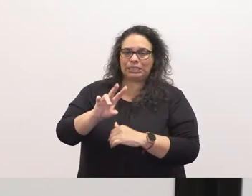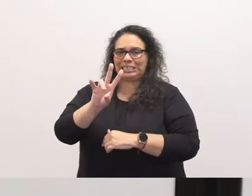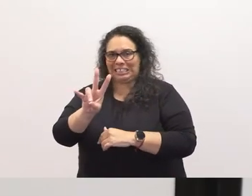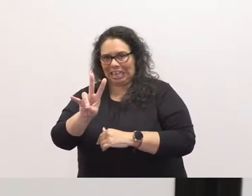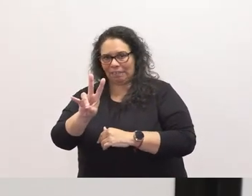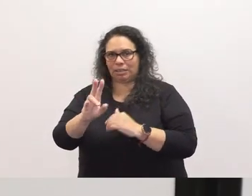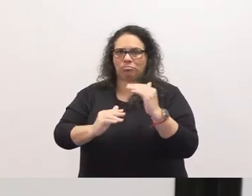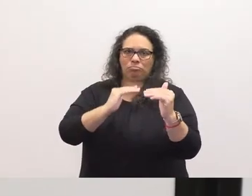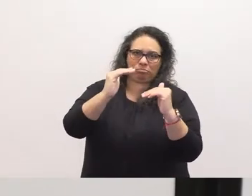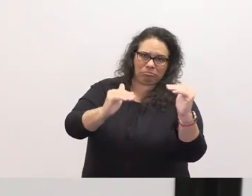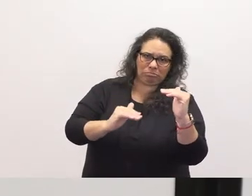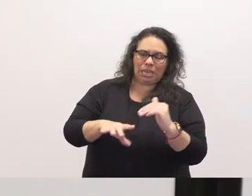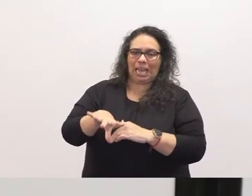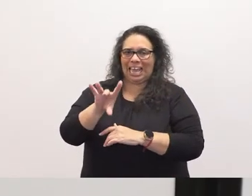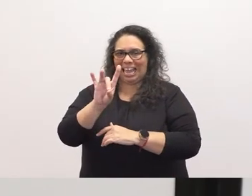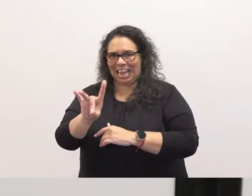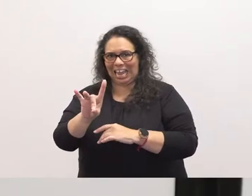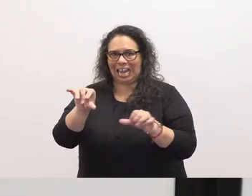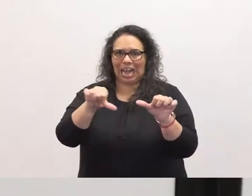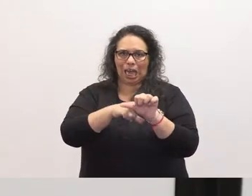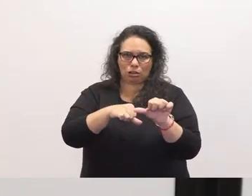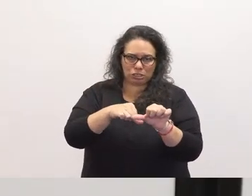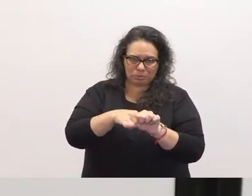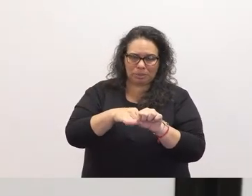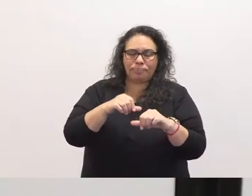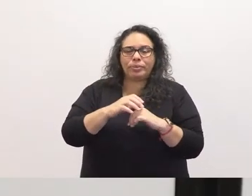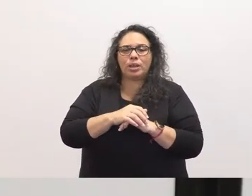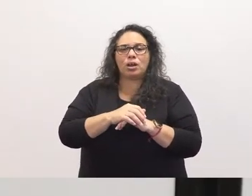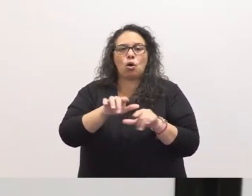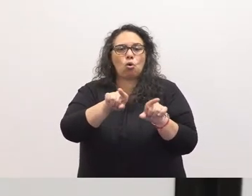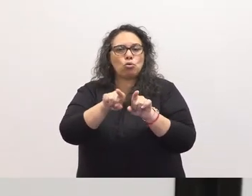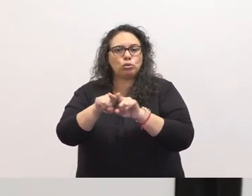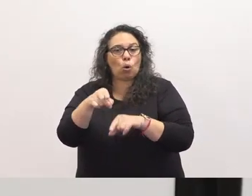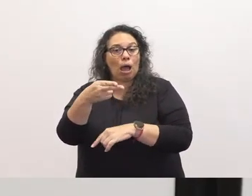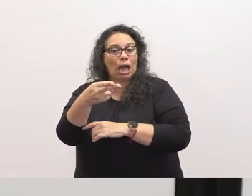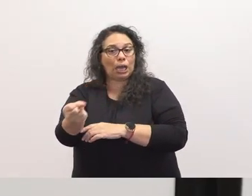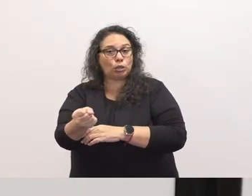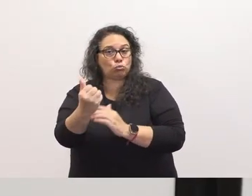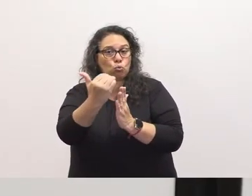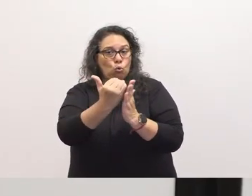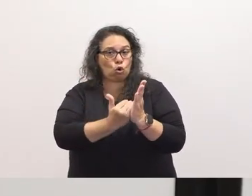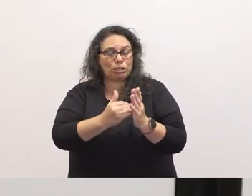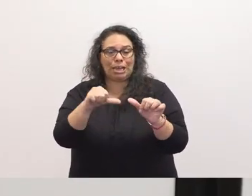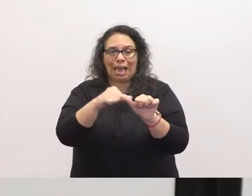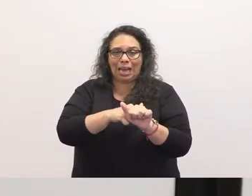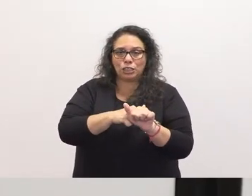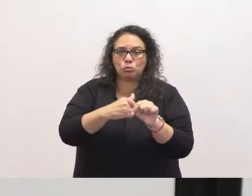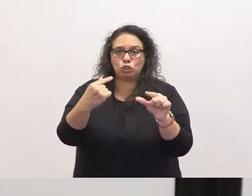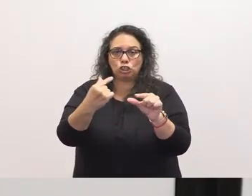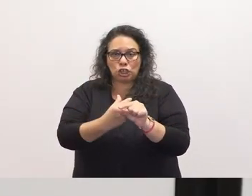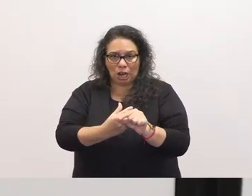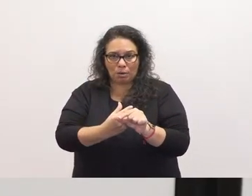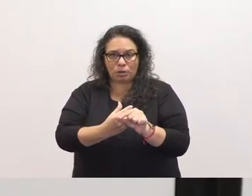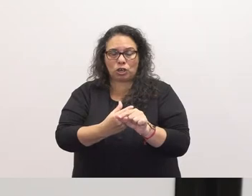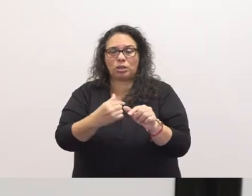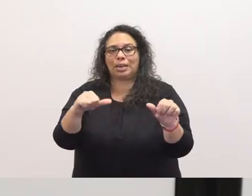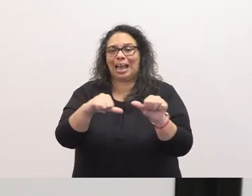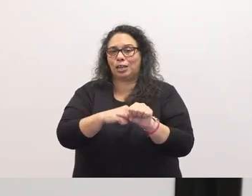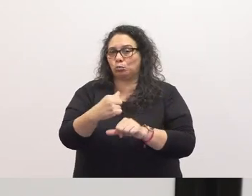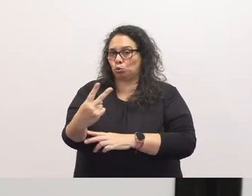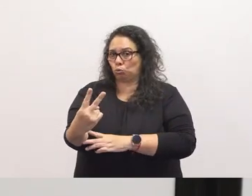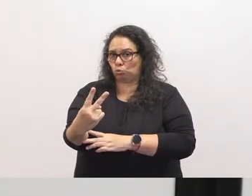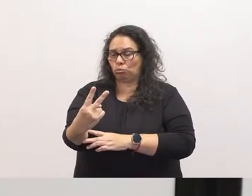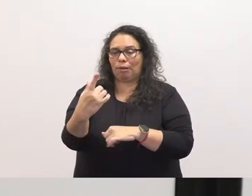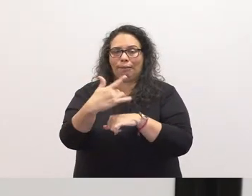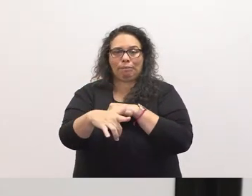7 Accelerated, Math 8, and Algebra, as well as high school courses, Algebra, Geometry, and Algebra 2. It